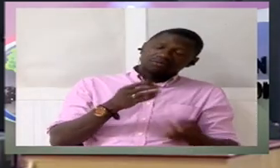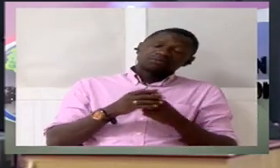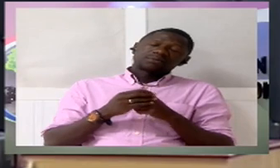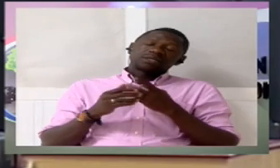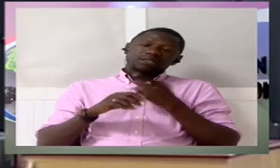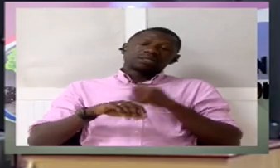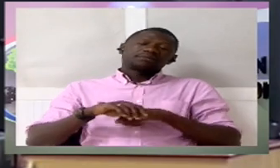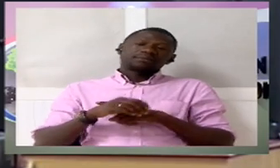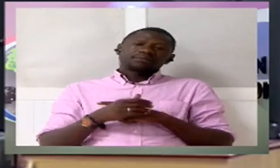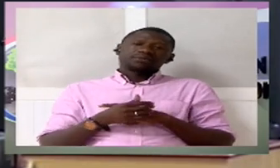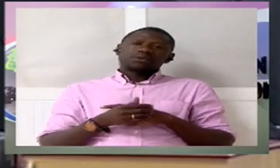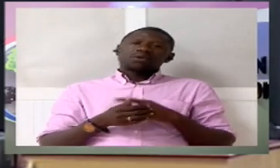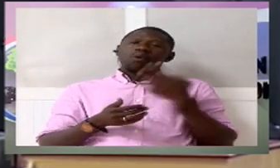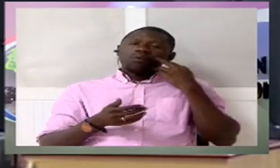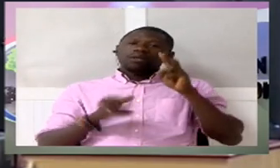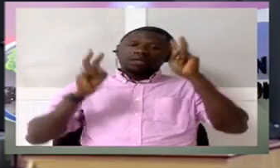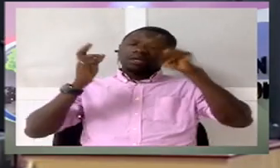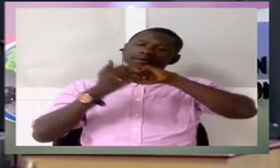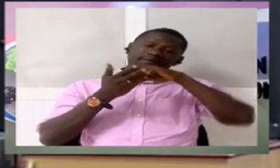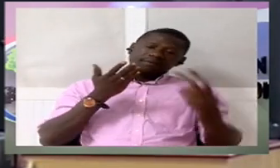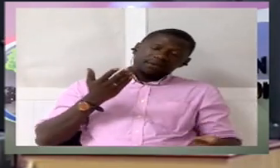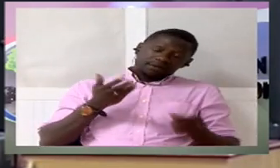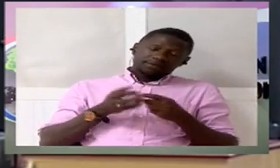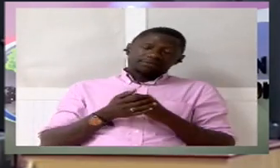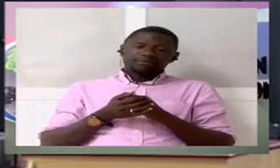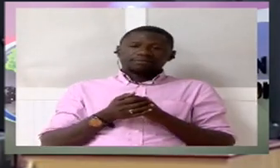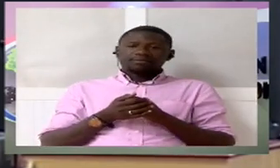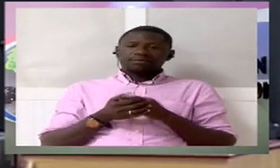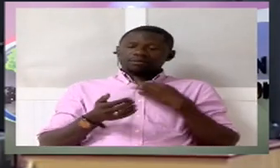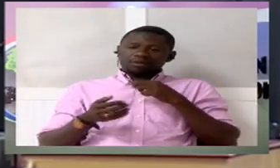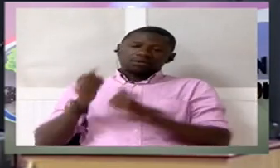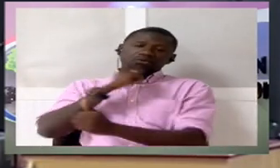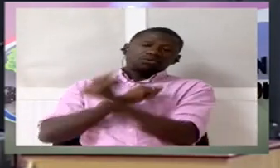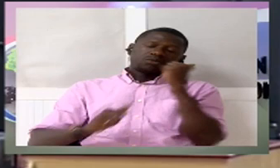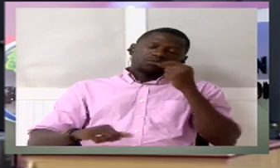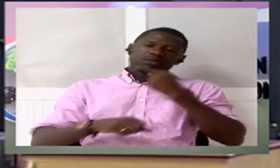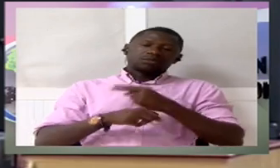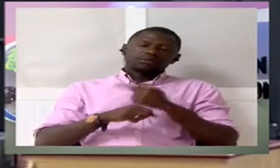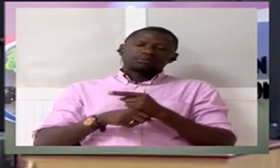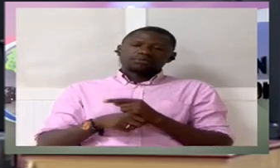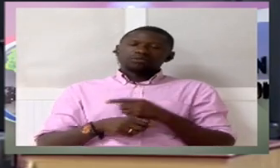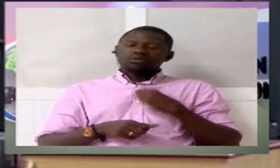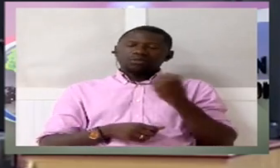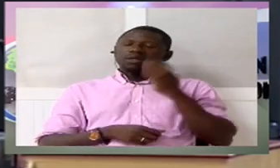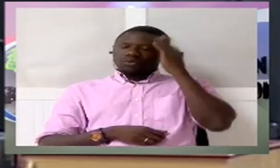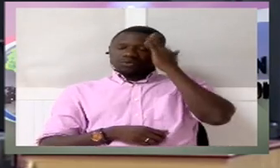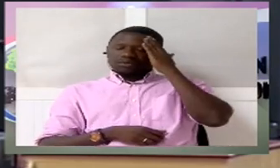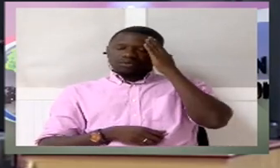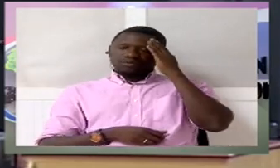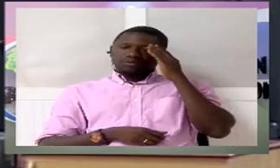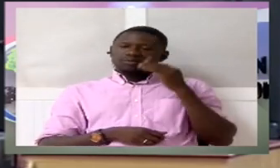of power. When Yajame was out of the place, I returned home. Because I